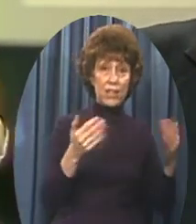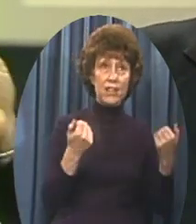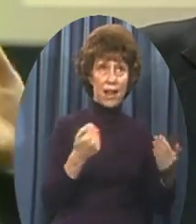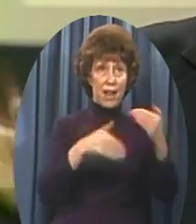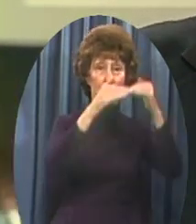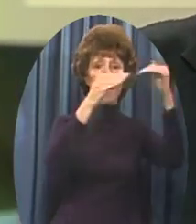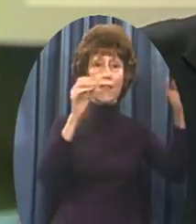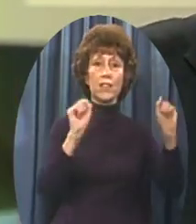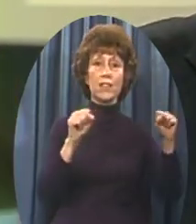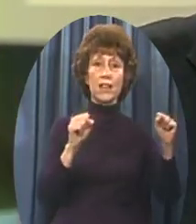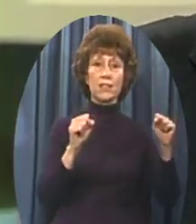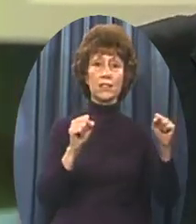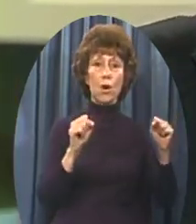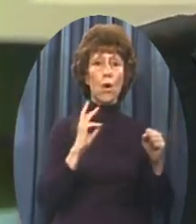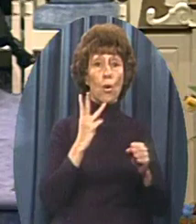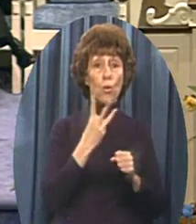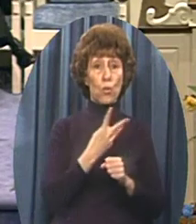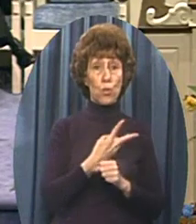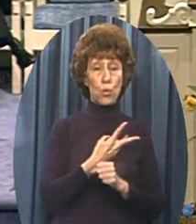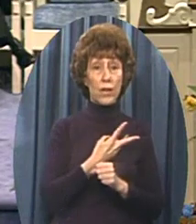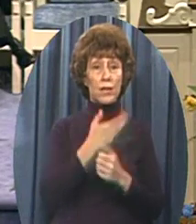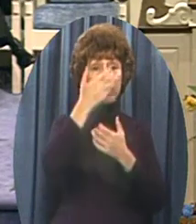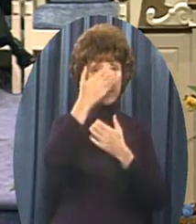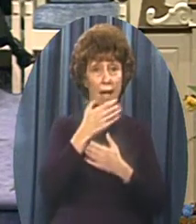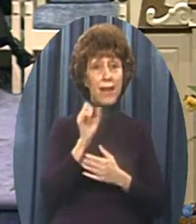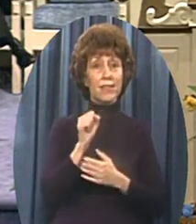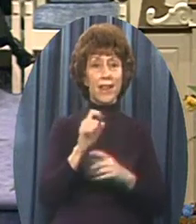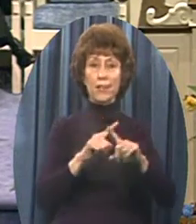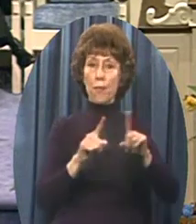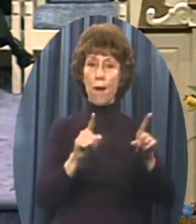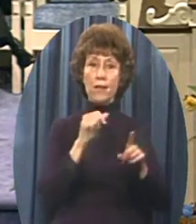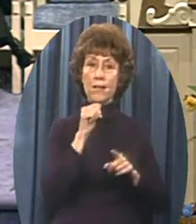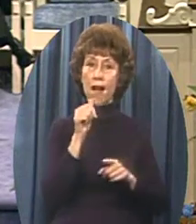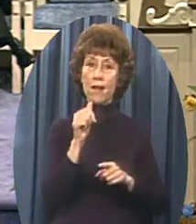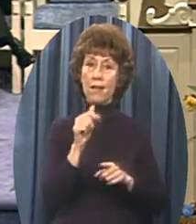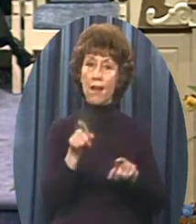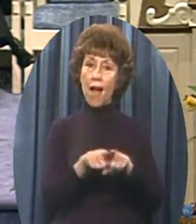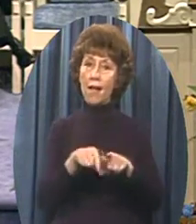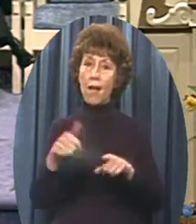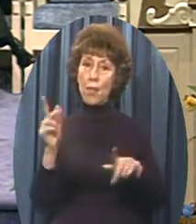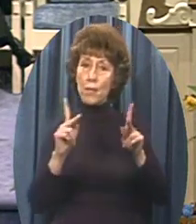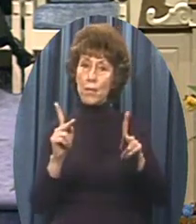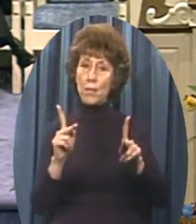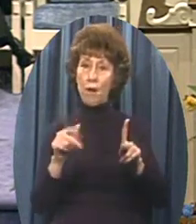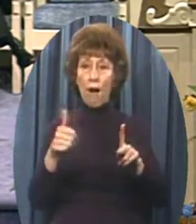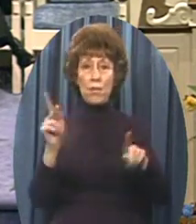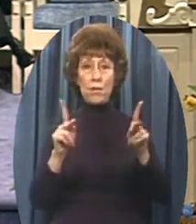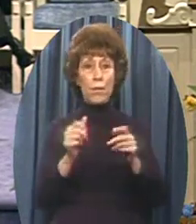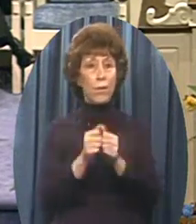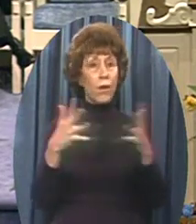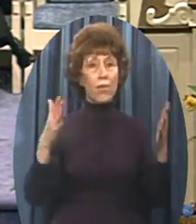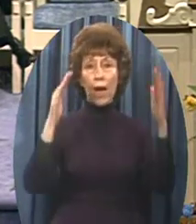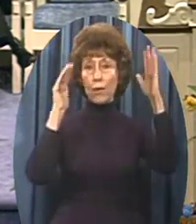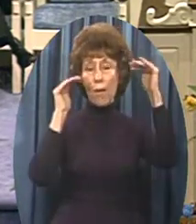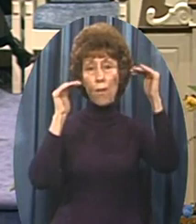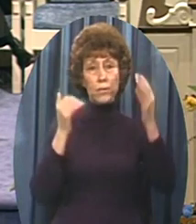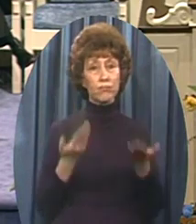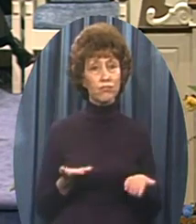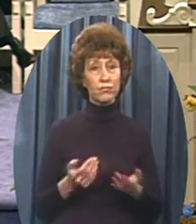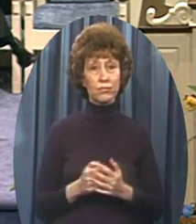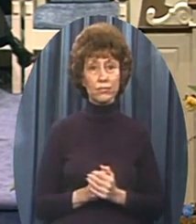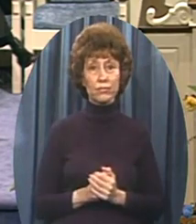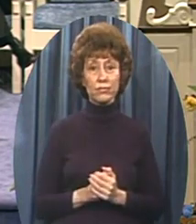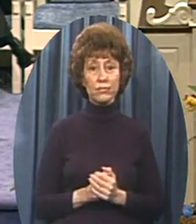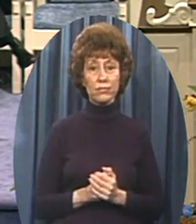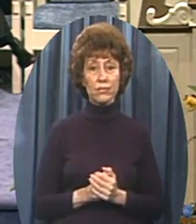we sorrow not as others who have no hope. I buried one of our he was just about a charter member, started with us right back at the